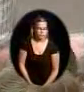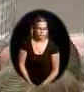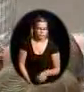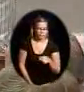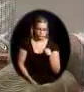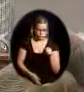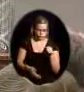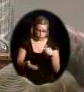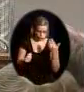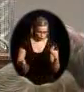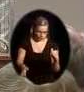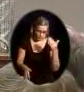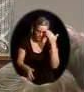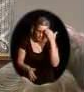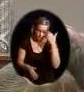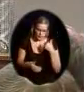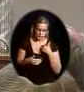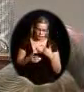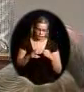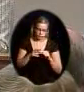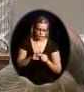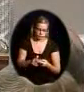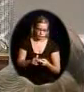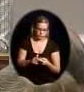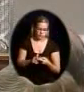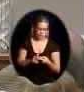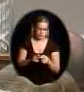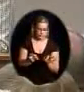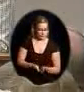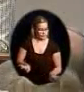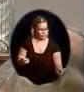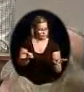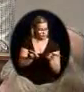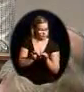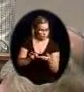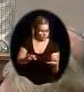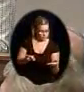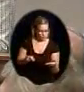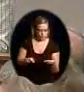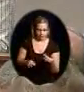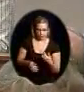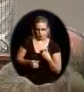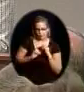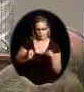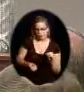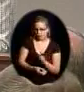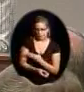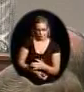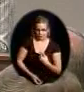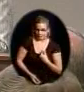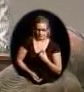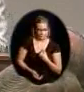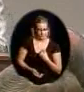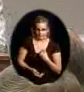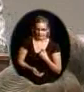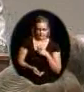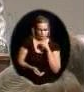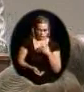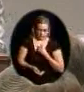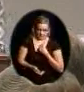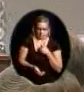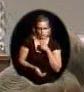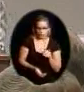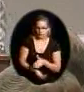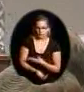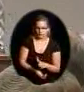As you know, I want to start out the key thing. We don't have music, I don't sing, but the